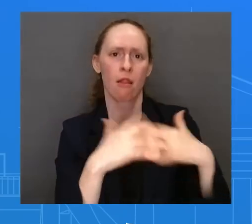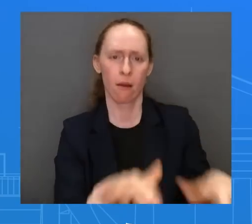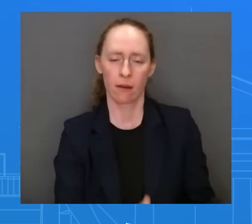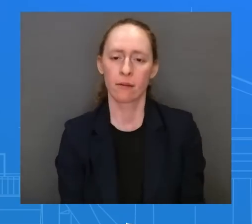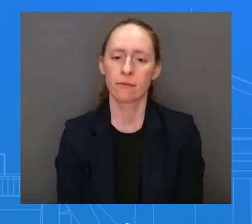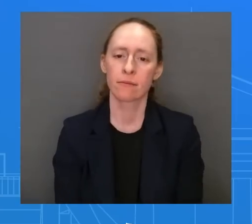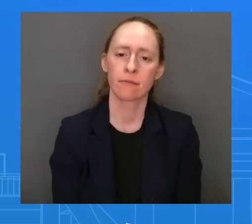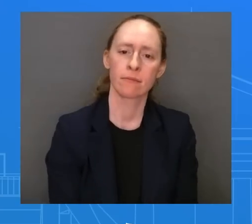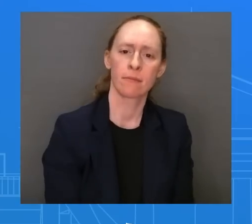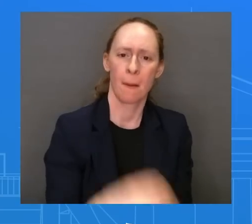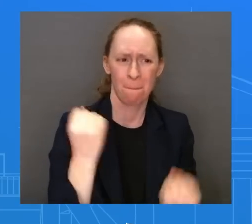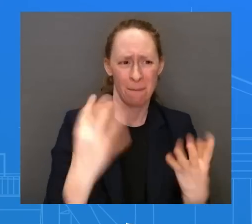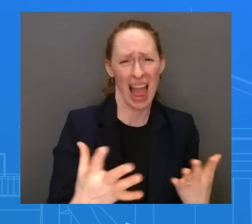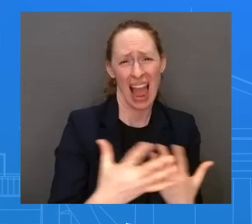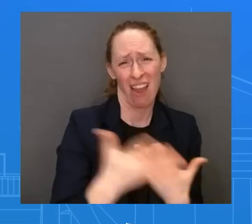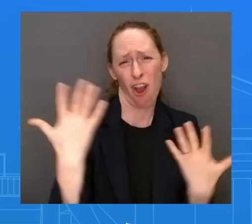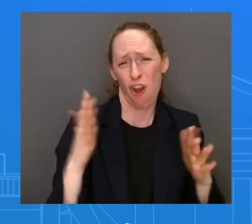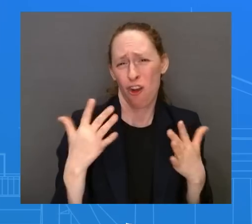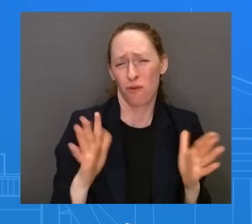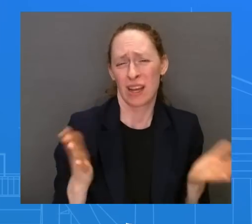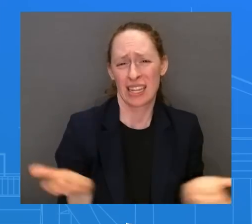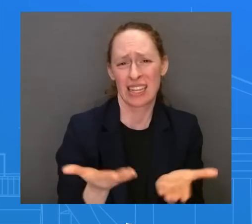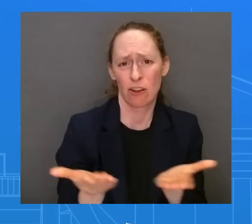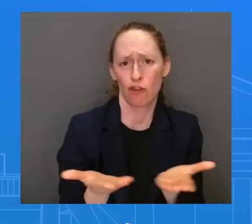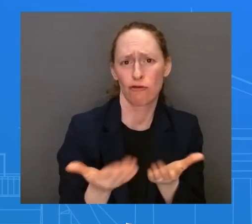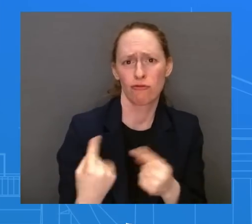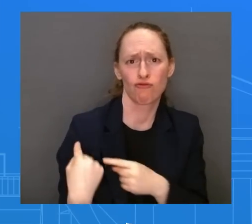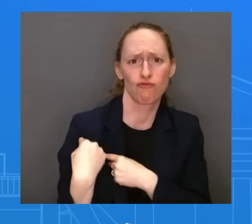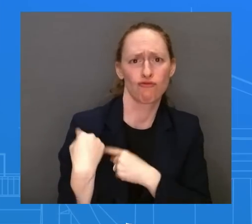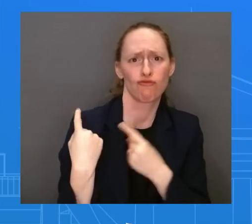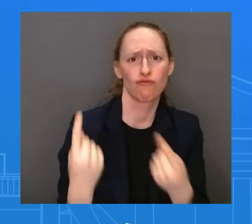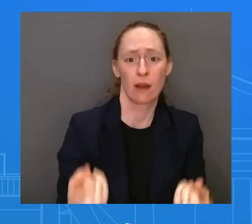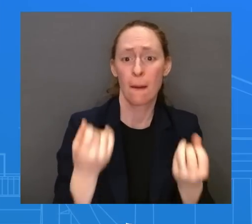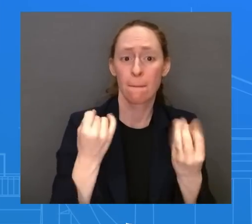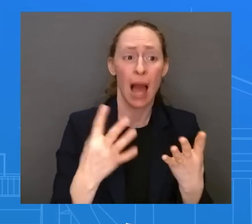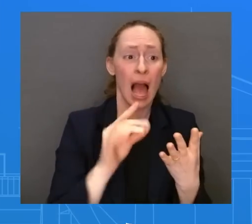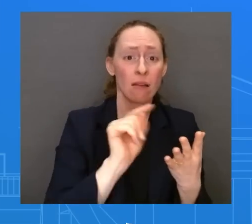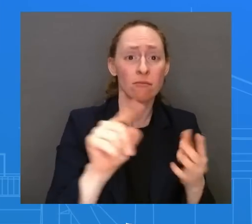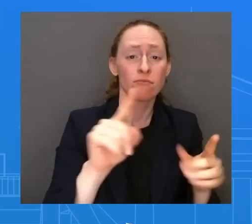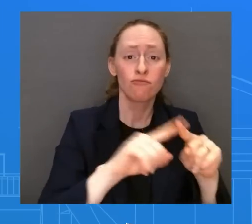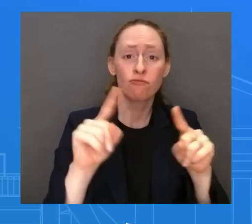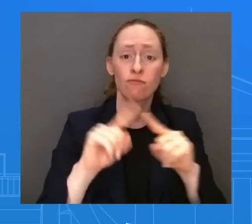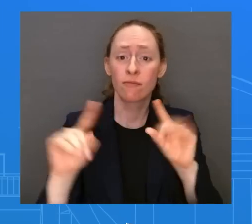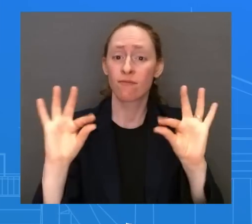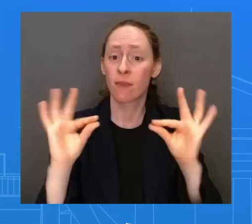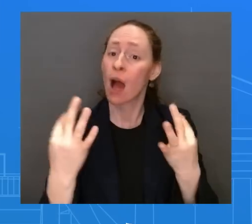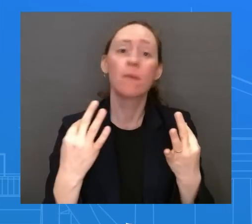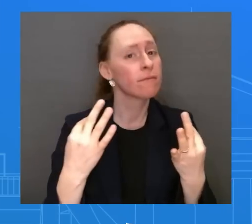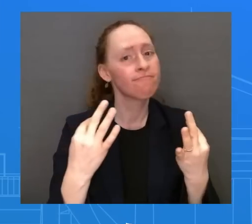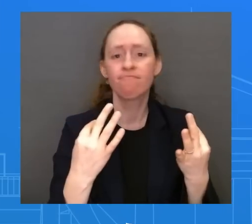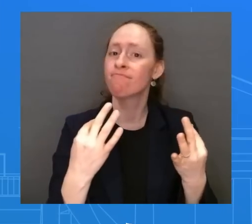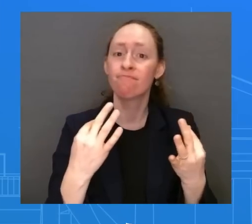families left Afghanistan after the withdrawal and they continue to arrive on a regular basis